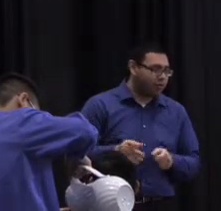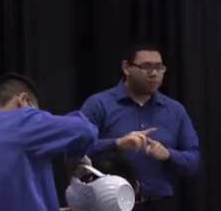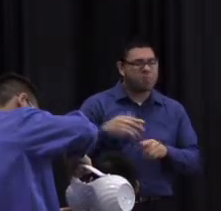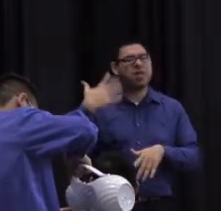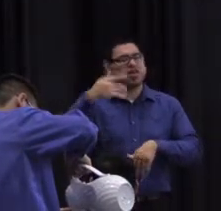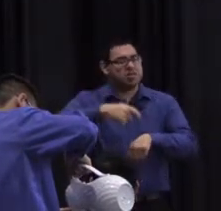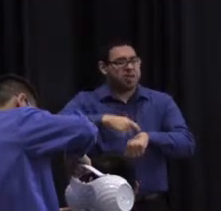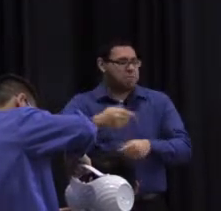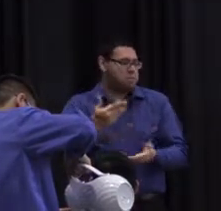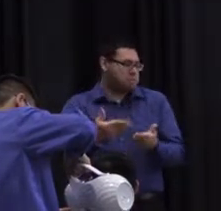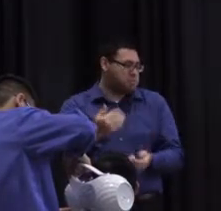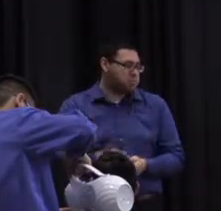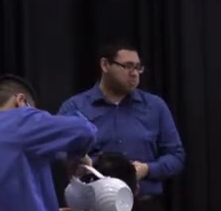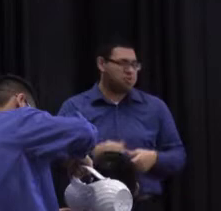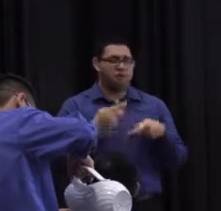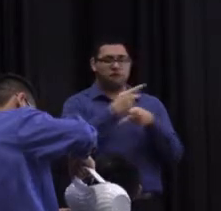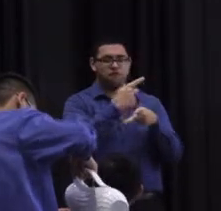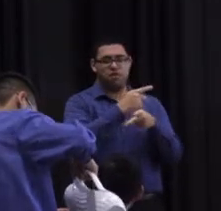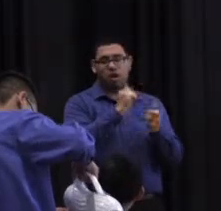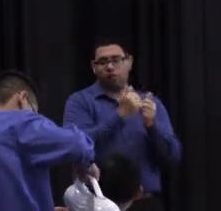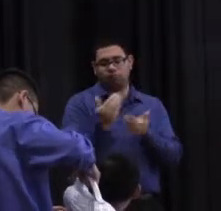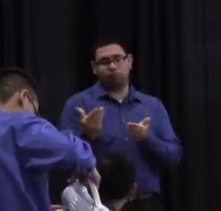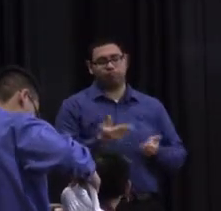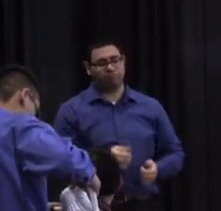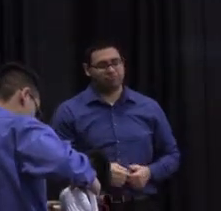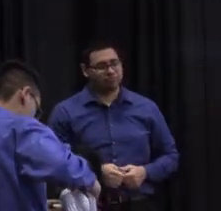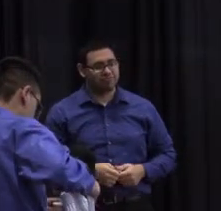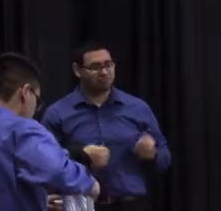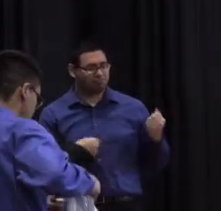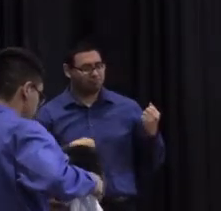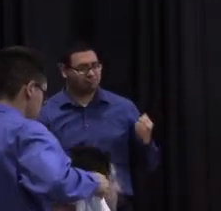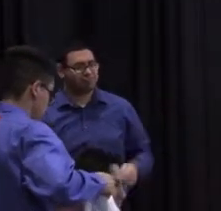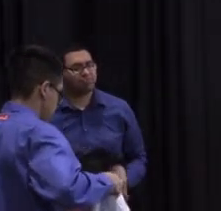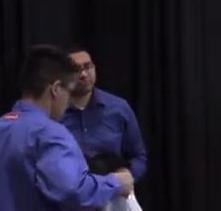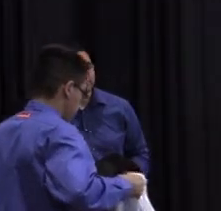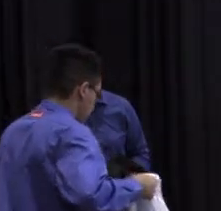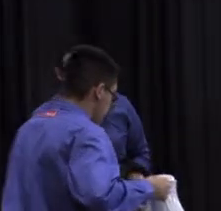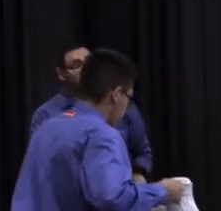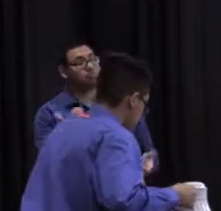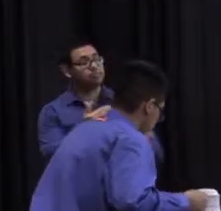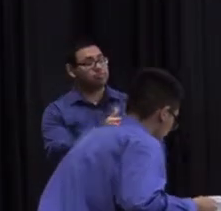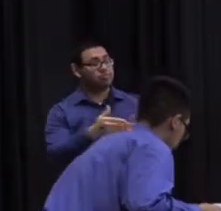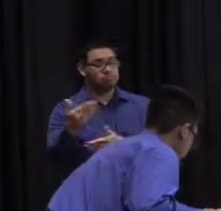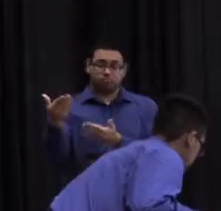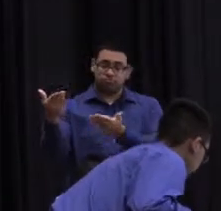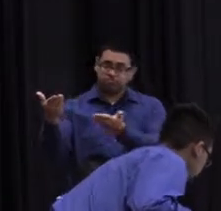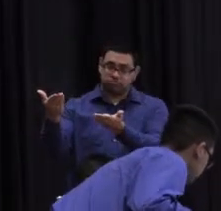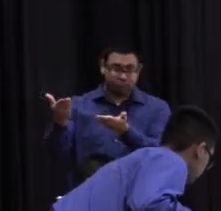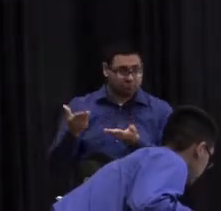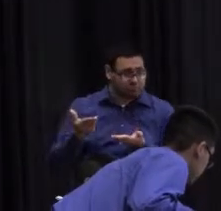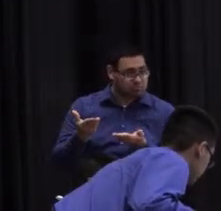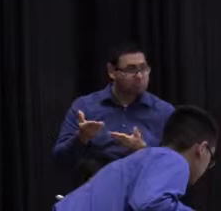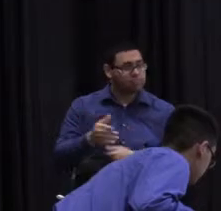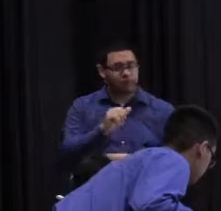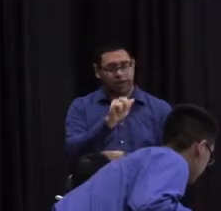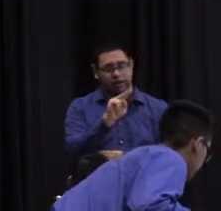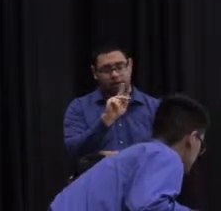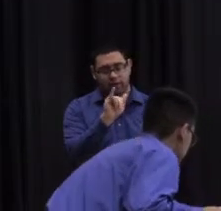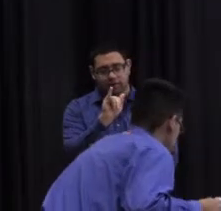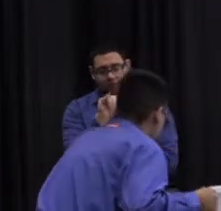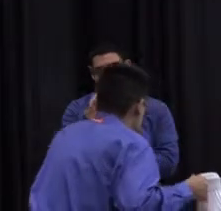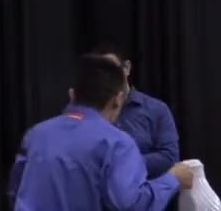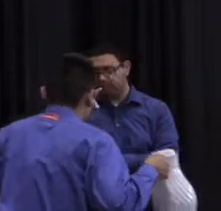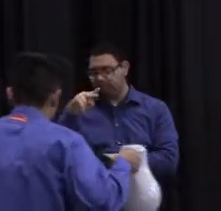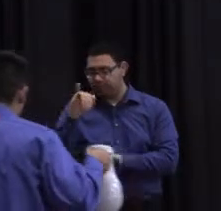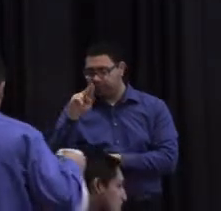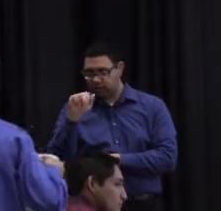time we'll figure something out. Anyway, once again, our keynote speaker is Anthony Piña, and